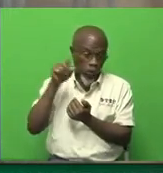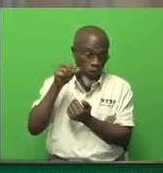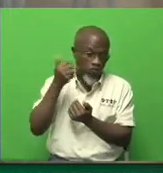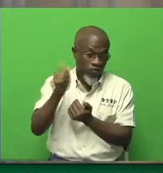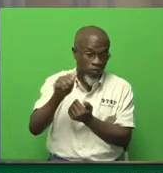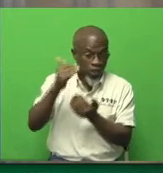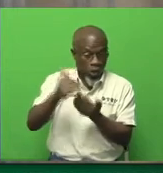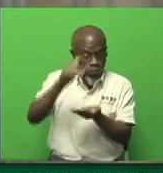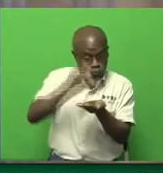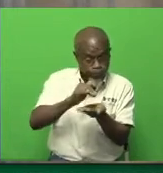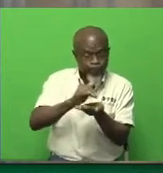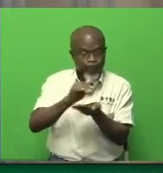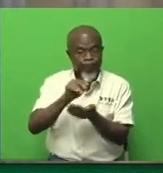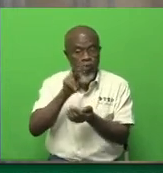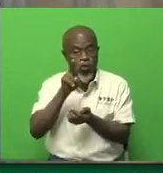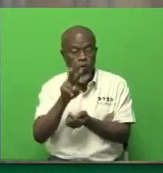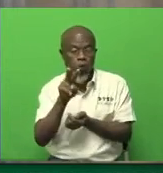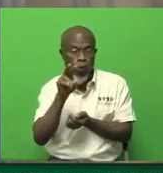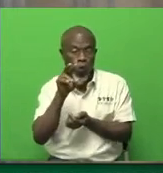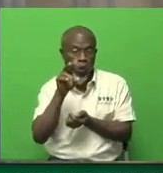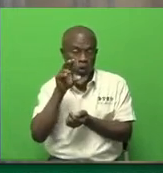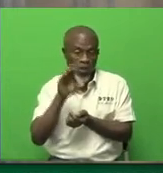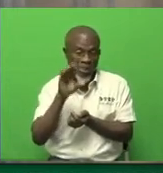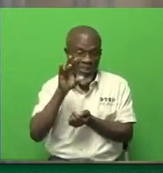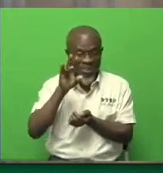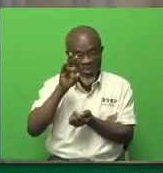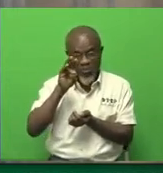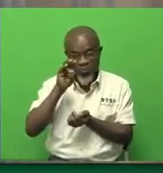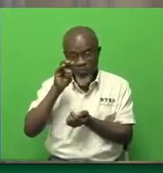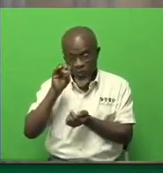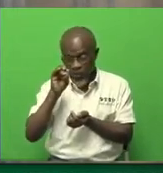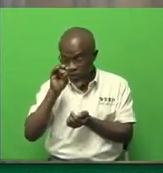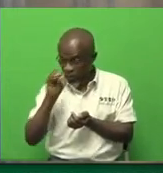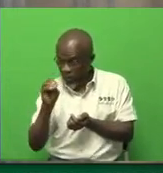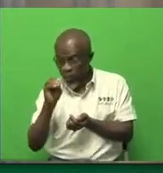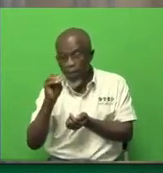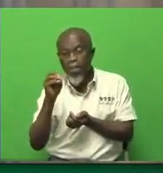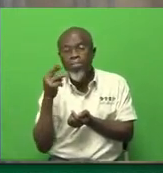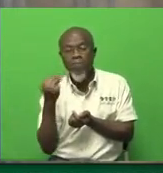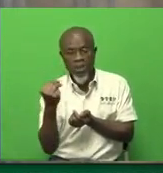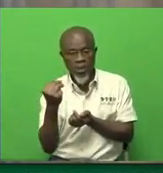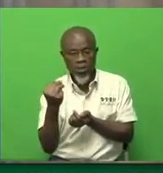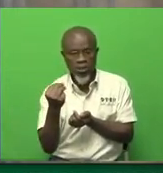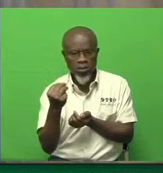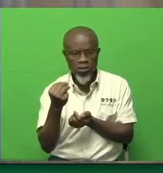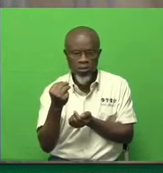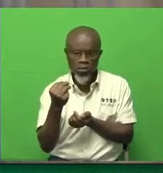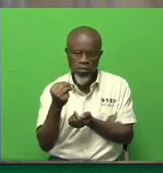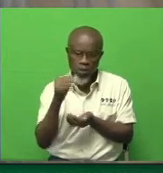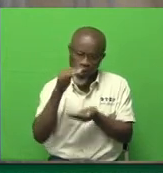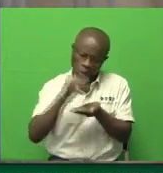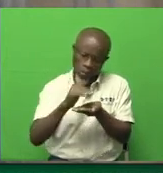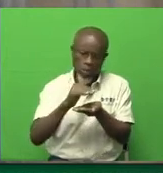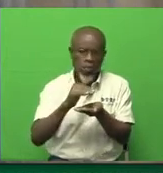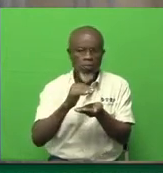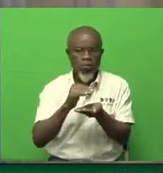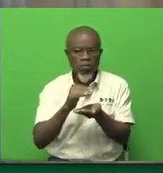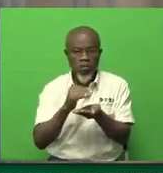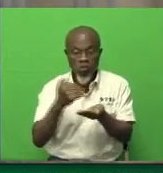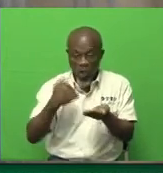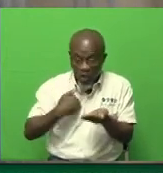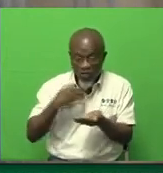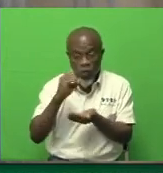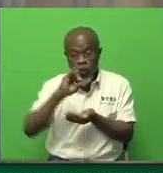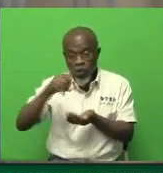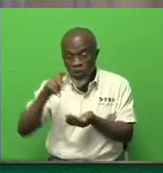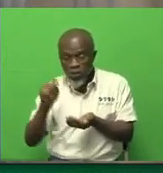to 271 million in 2021. so in two ways this is this is a joke because you have the OGD